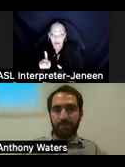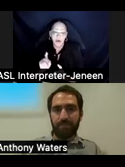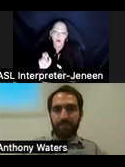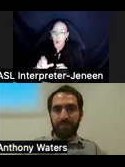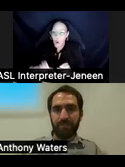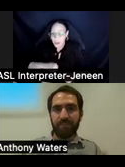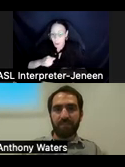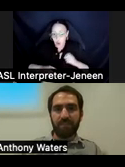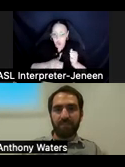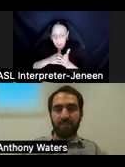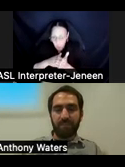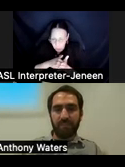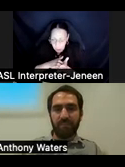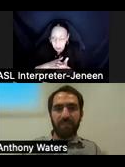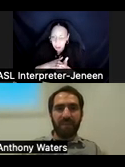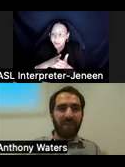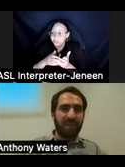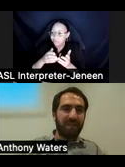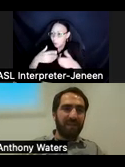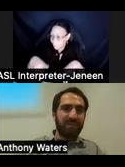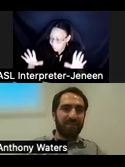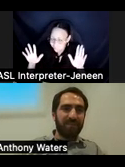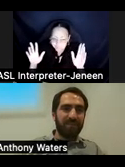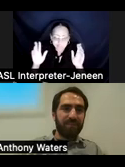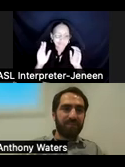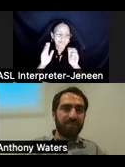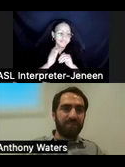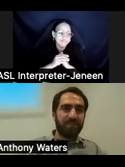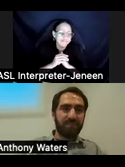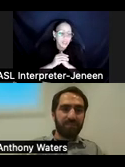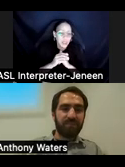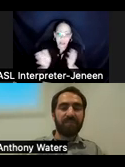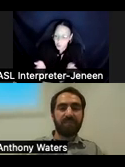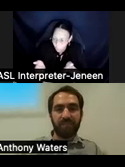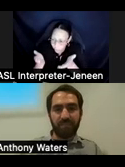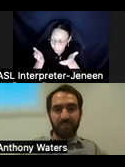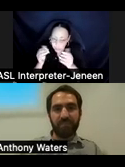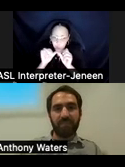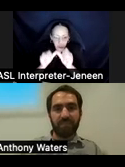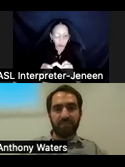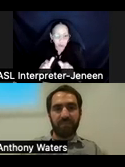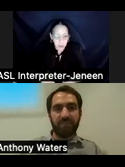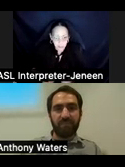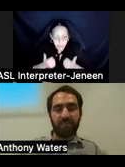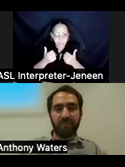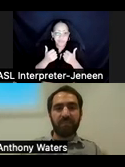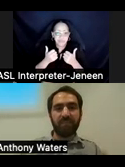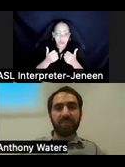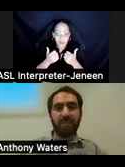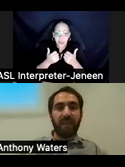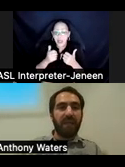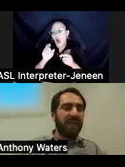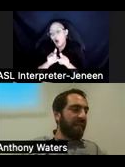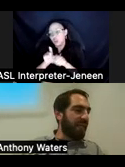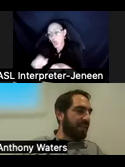emotionally weak, get over it. Attention seeking has come up a couple of times, or that they didn't care about others in their